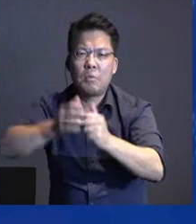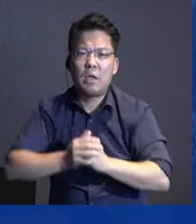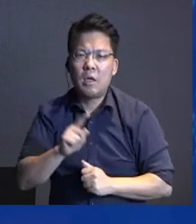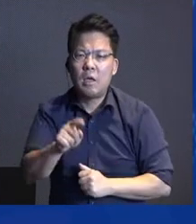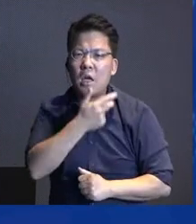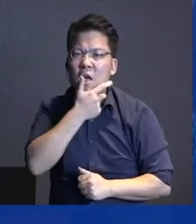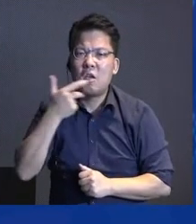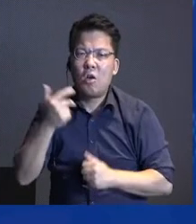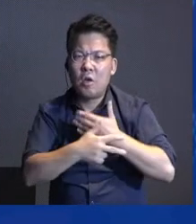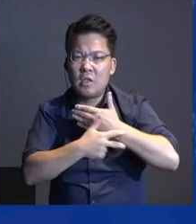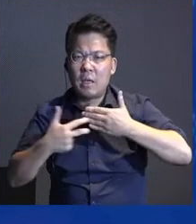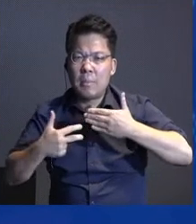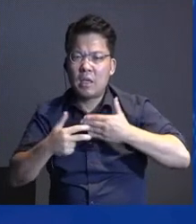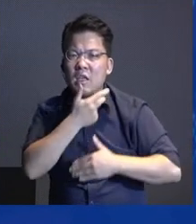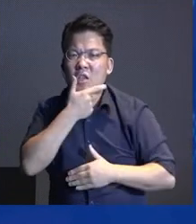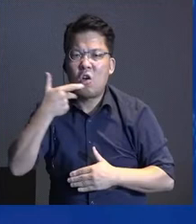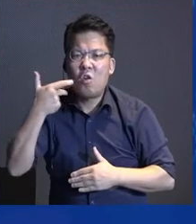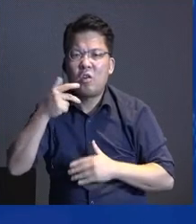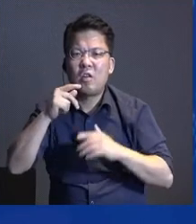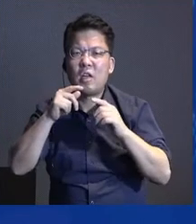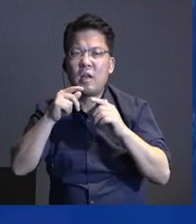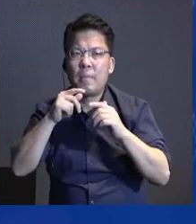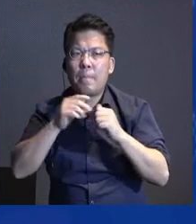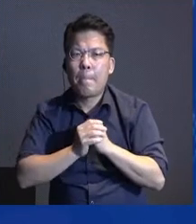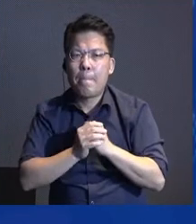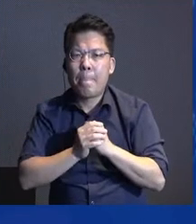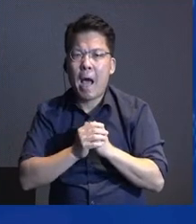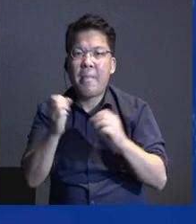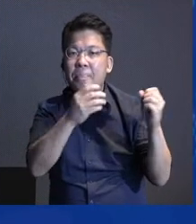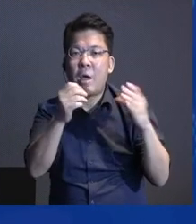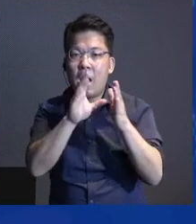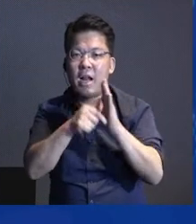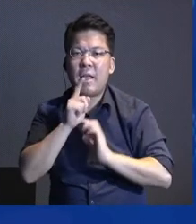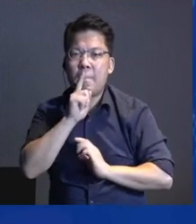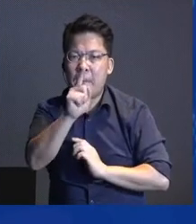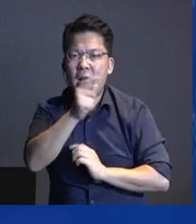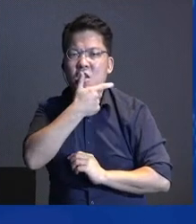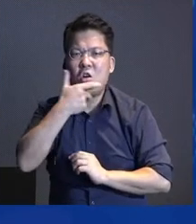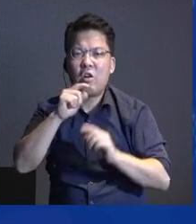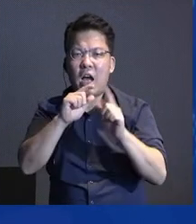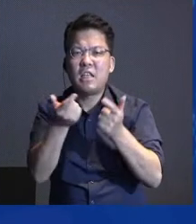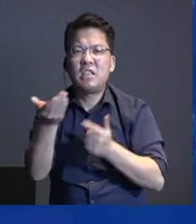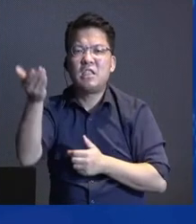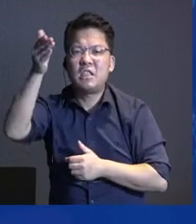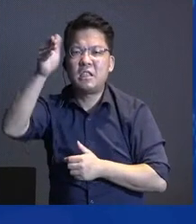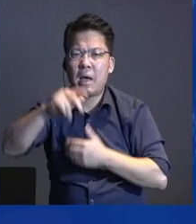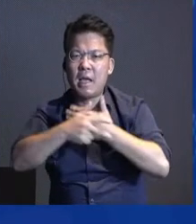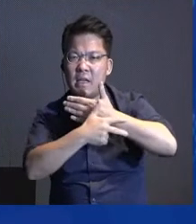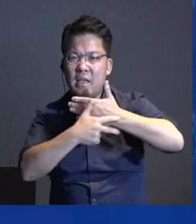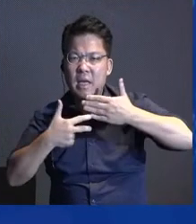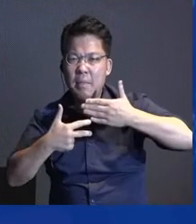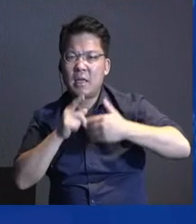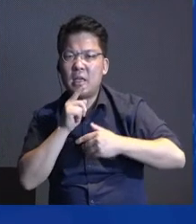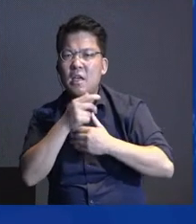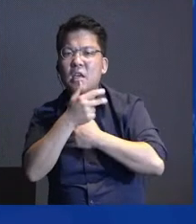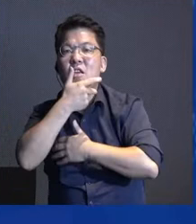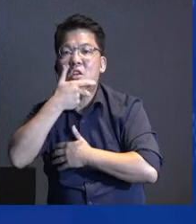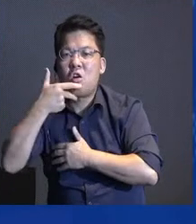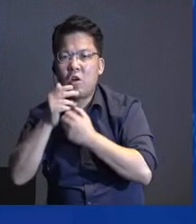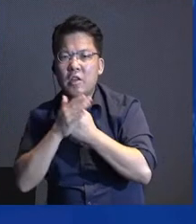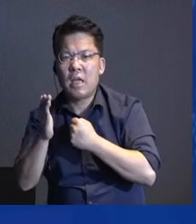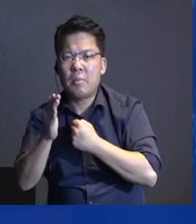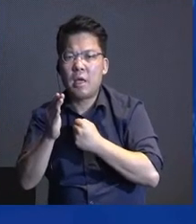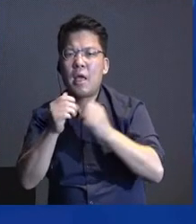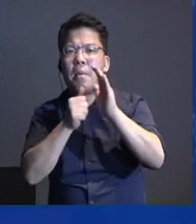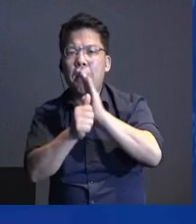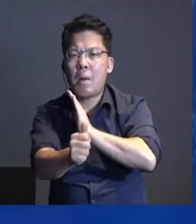As for another kind of topic or string that we have identified throughout our projects